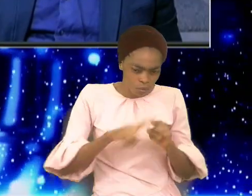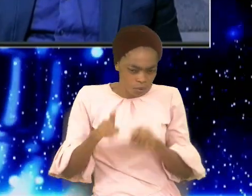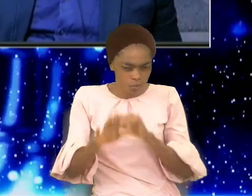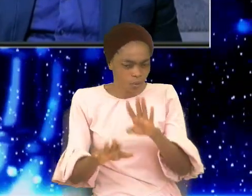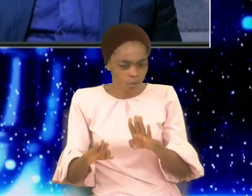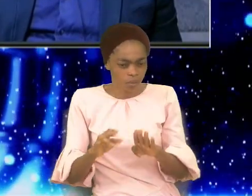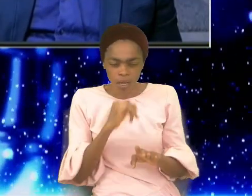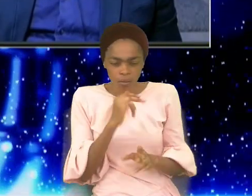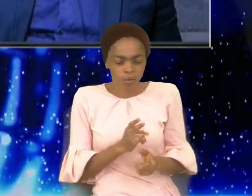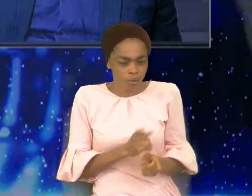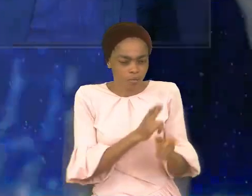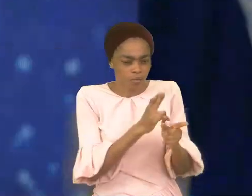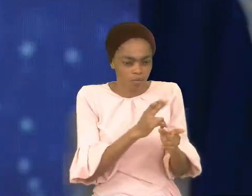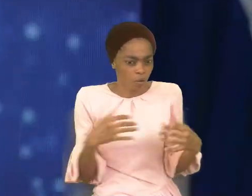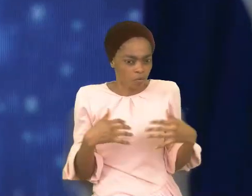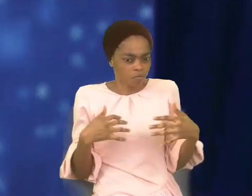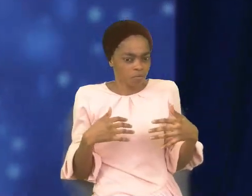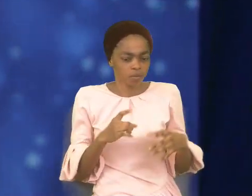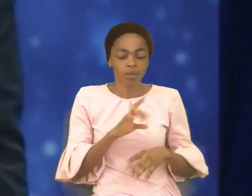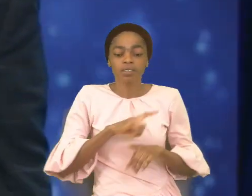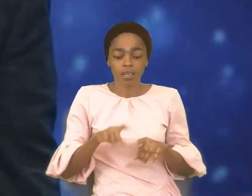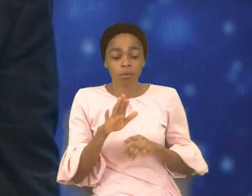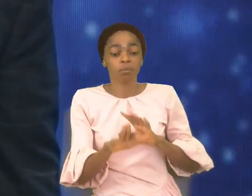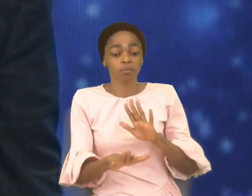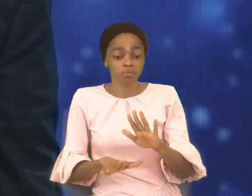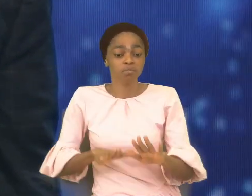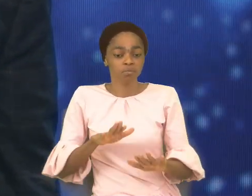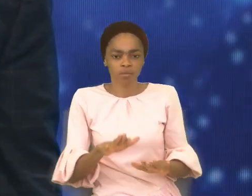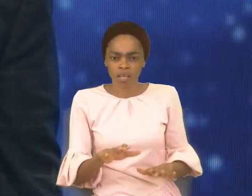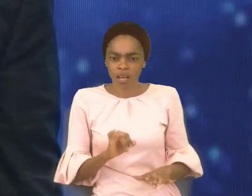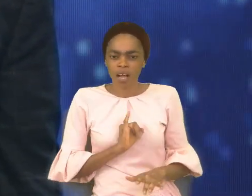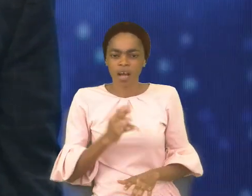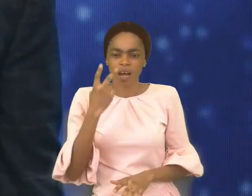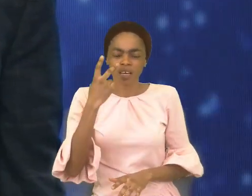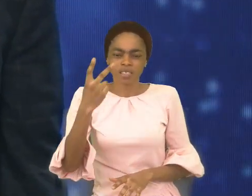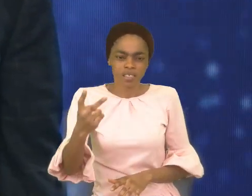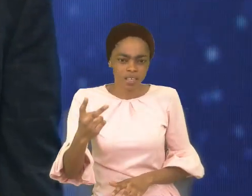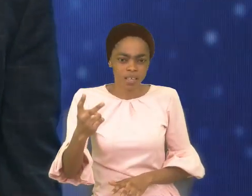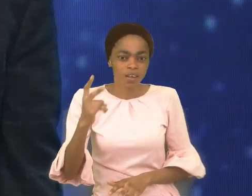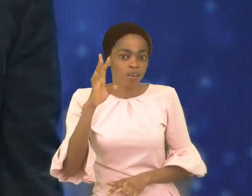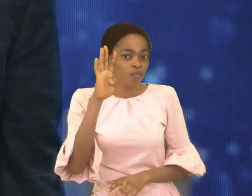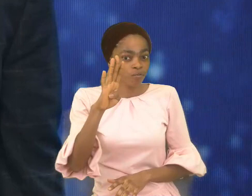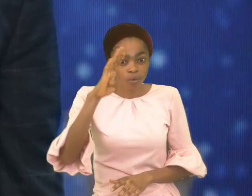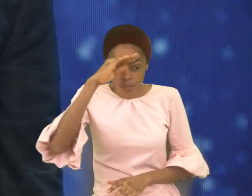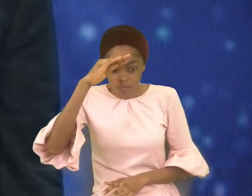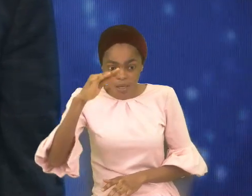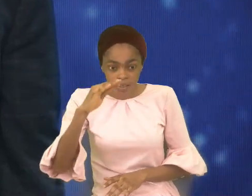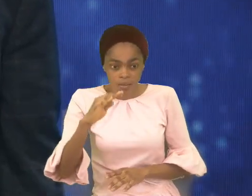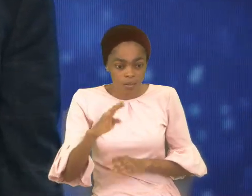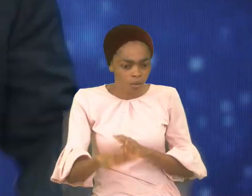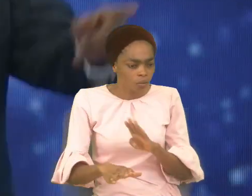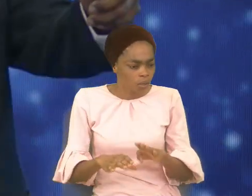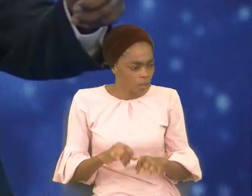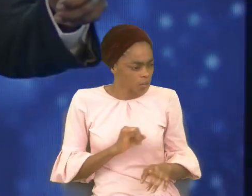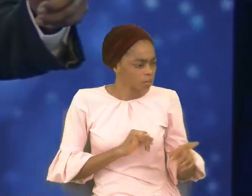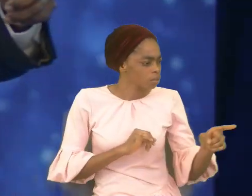4 men walking in the fire. He said, that's Shadrach, I know him. That's Meshach, I recognize